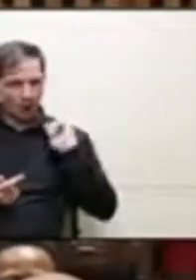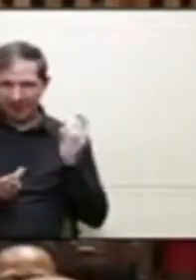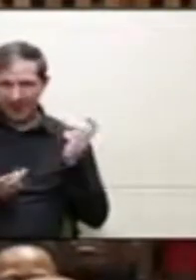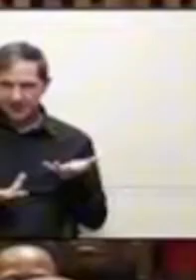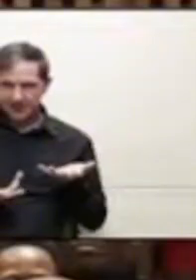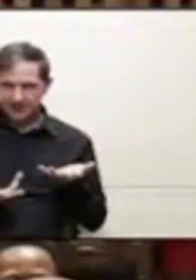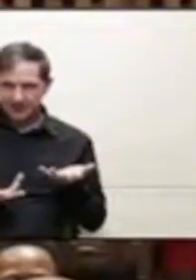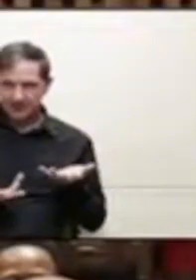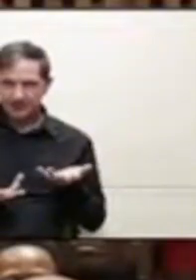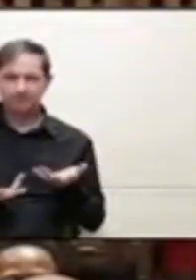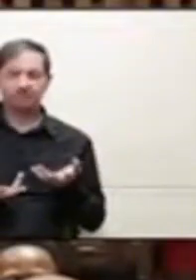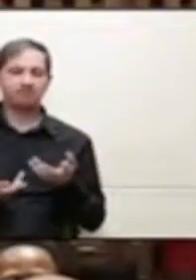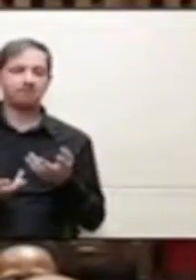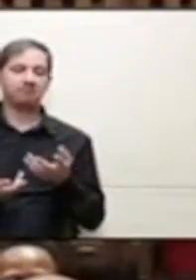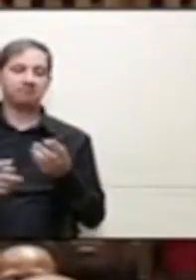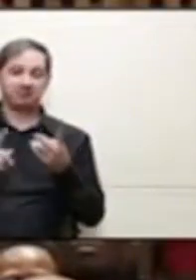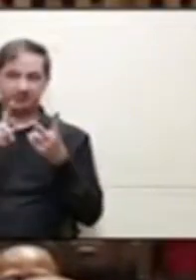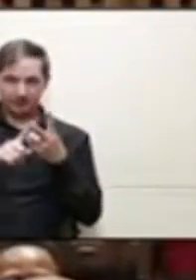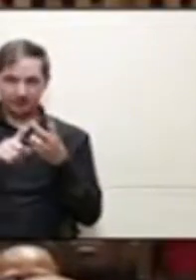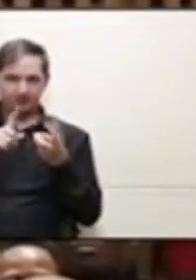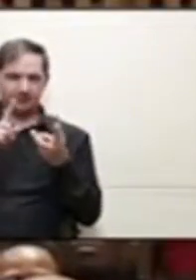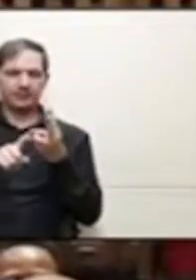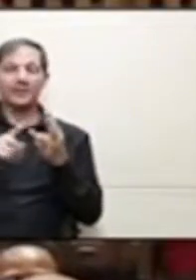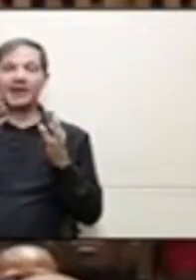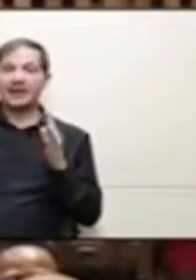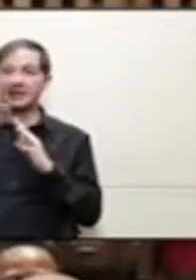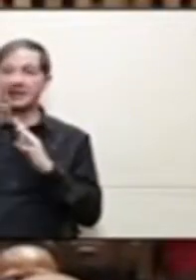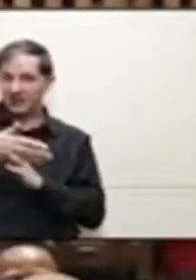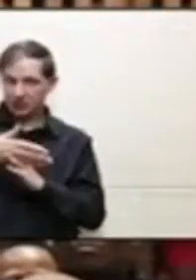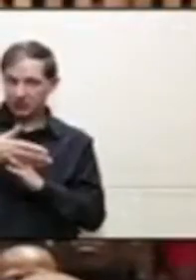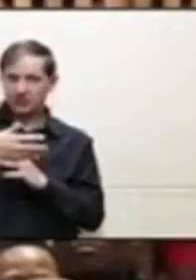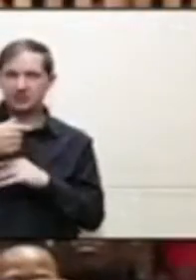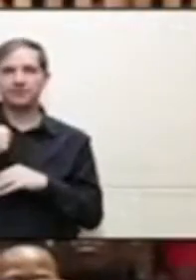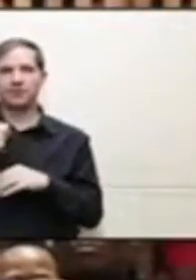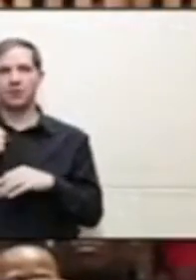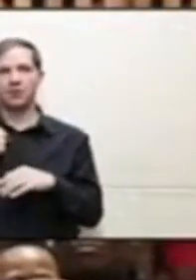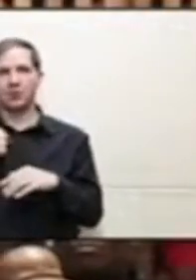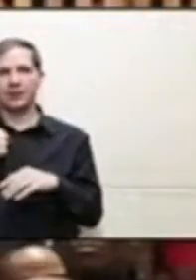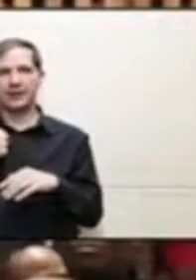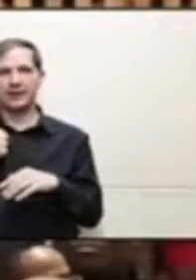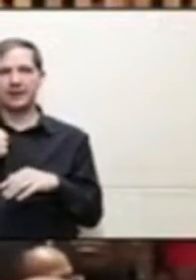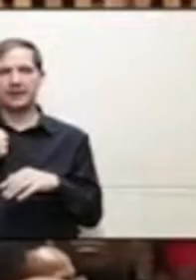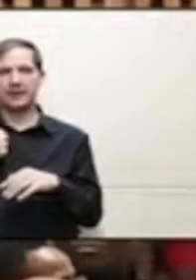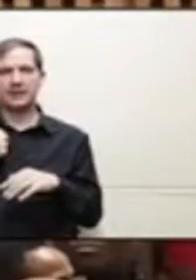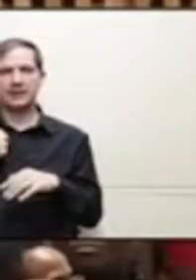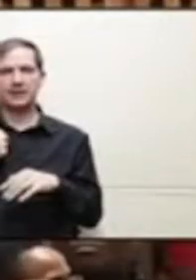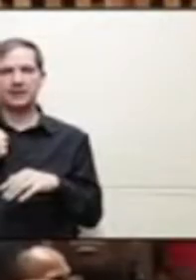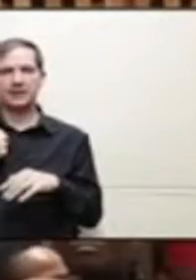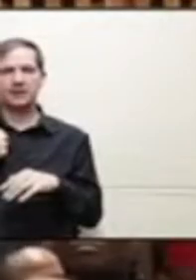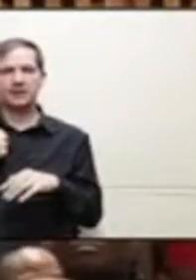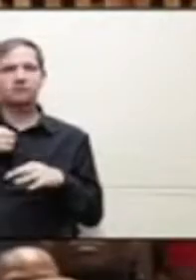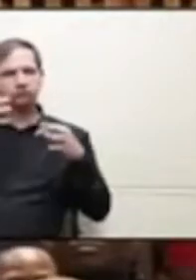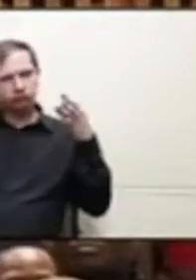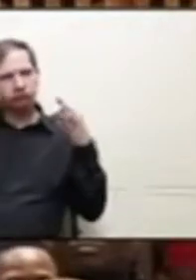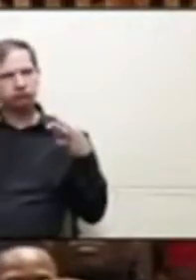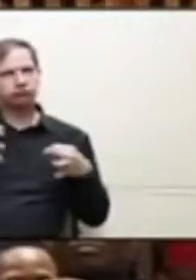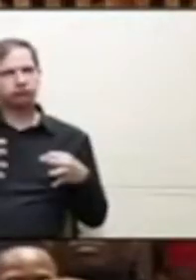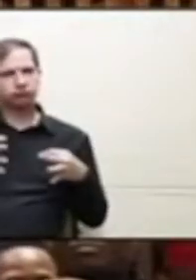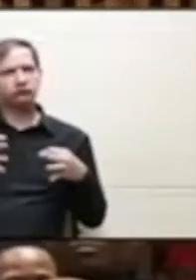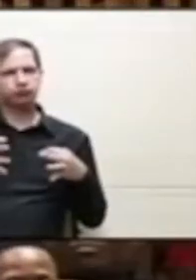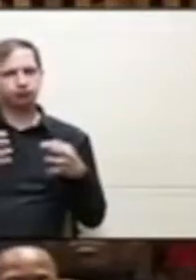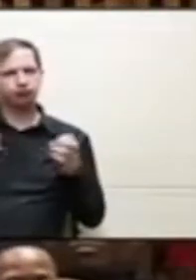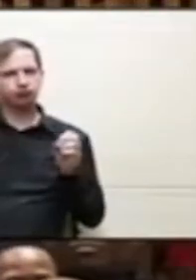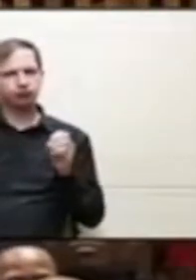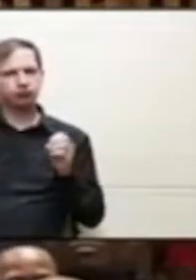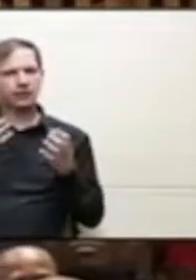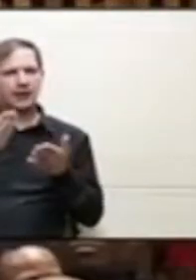And the interventions, we are also very considerate. We have decided to give people 60%